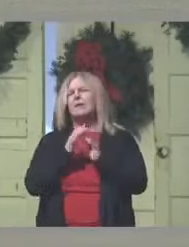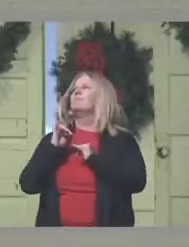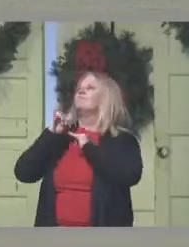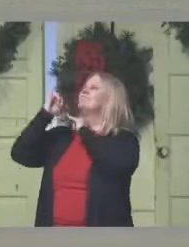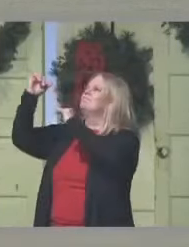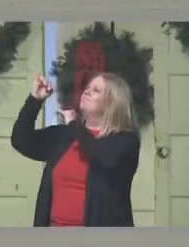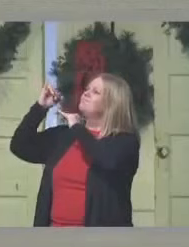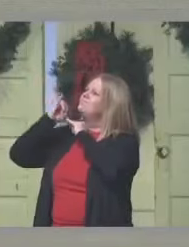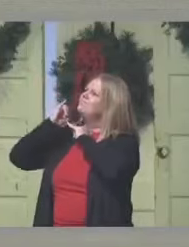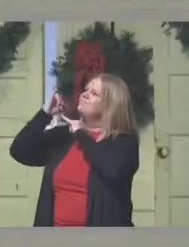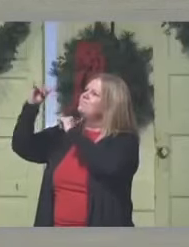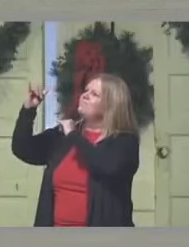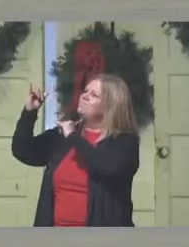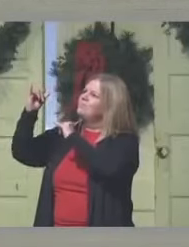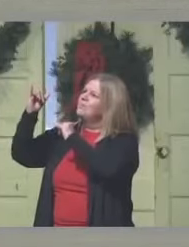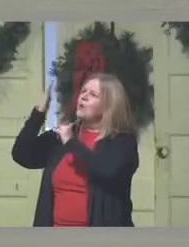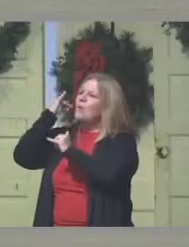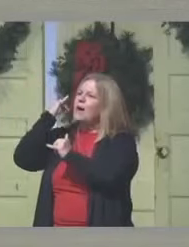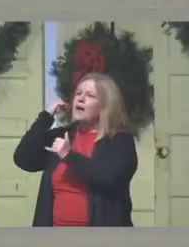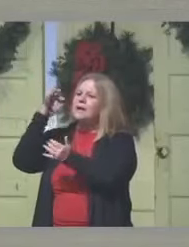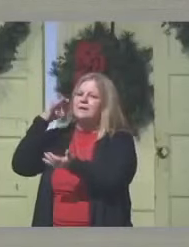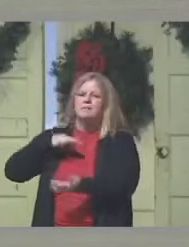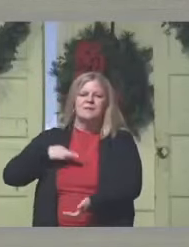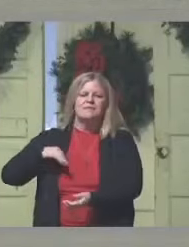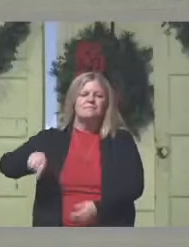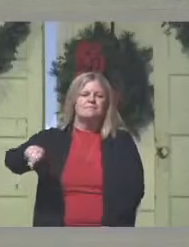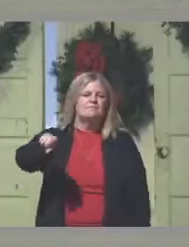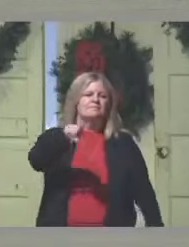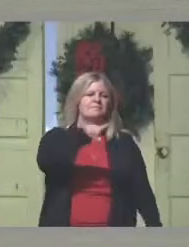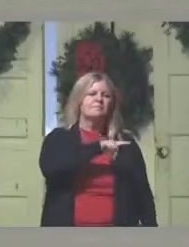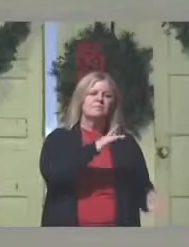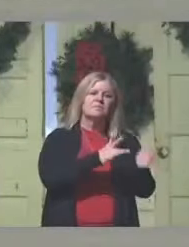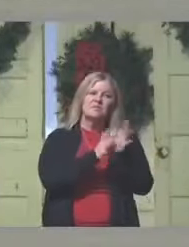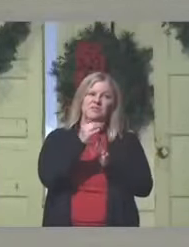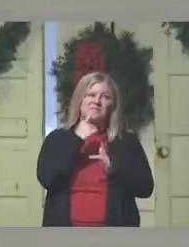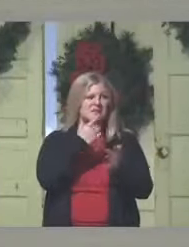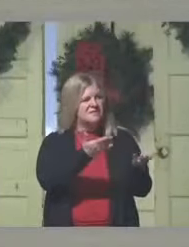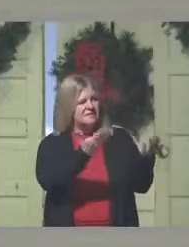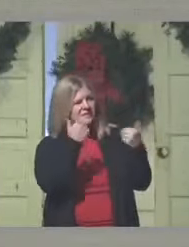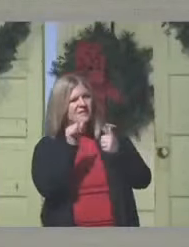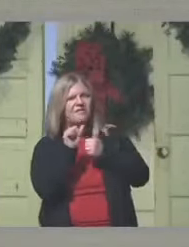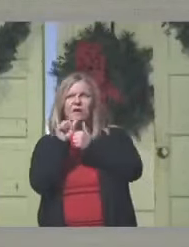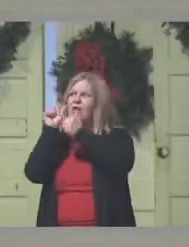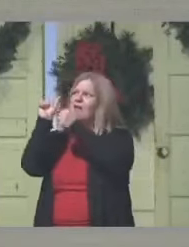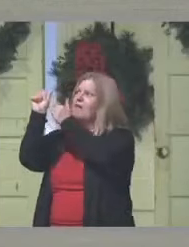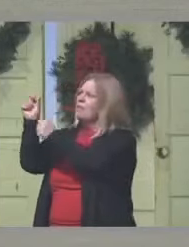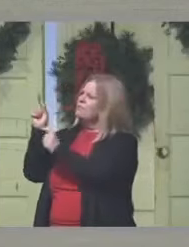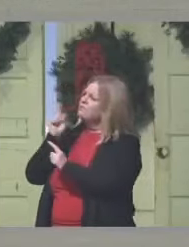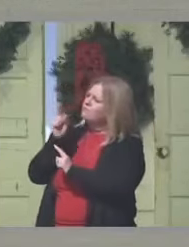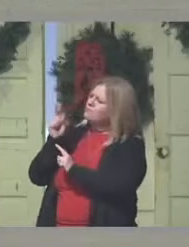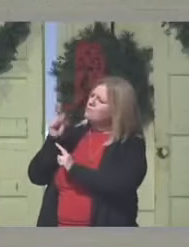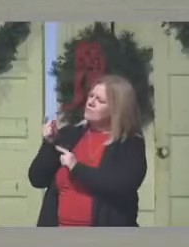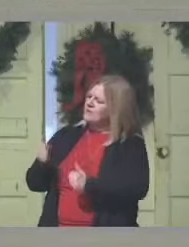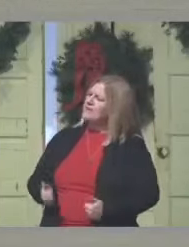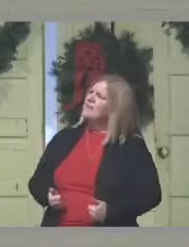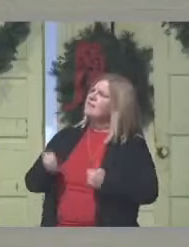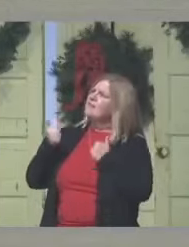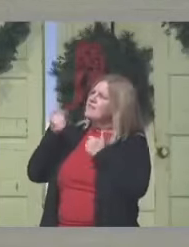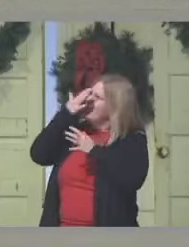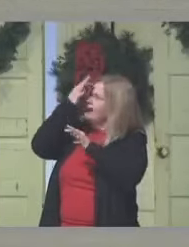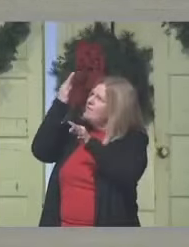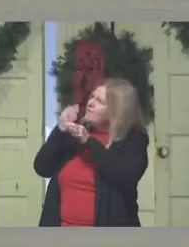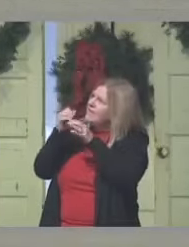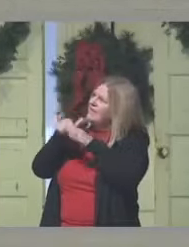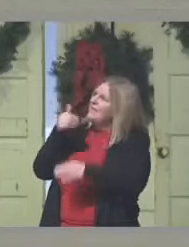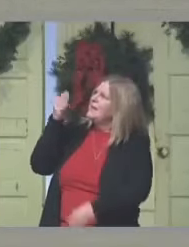him for the well-being of others. Jesus calls us to follow him moment by moment, to live lives of faith in